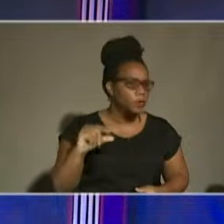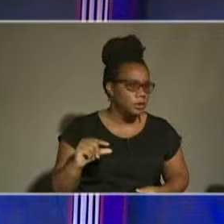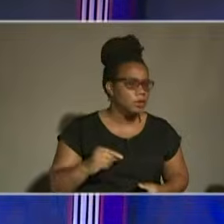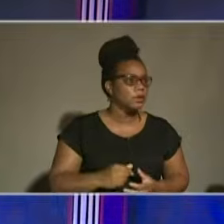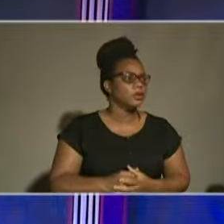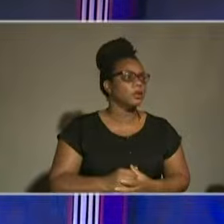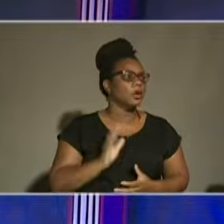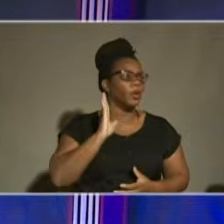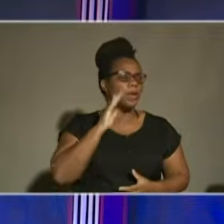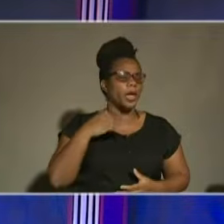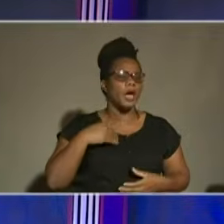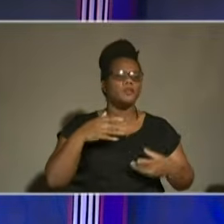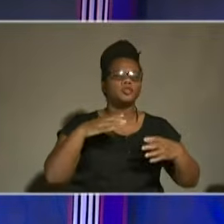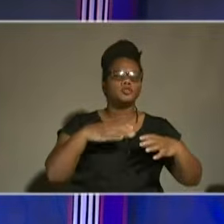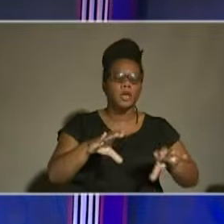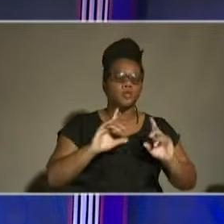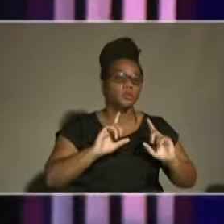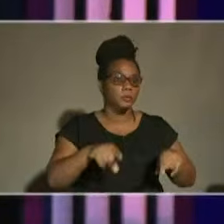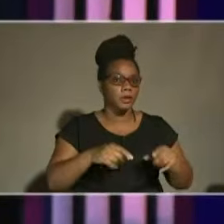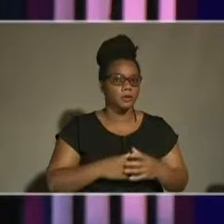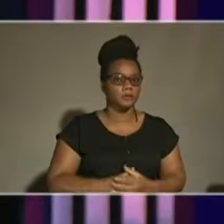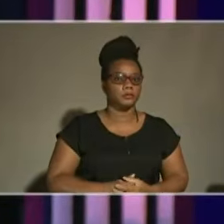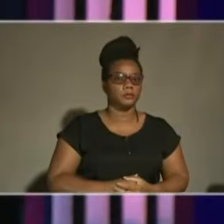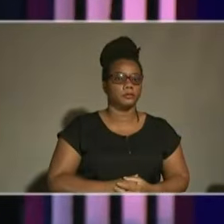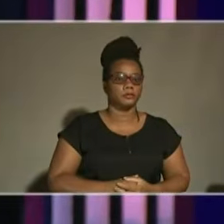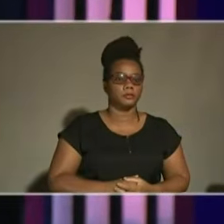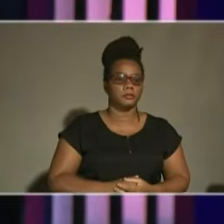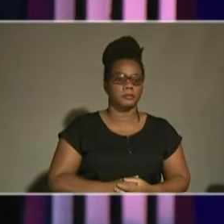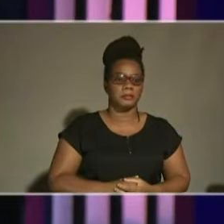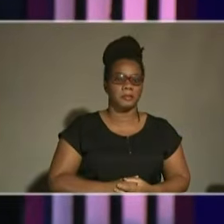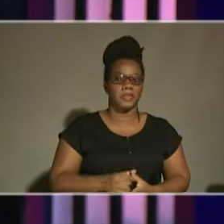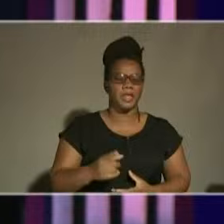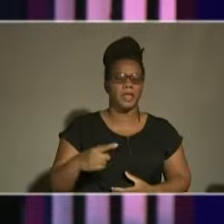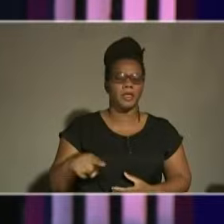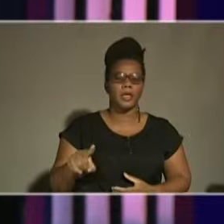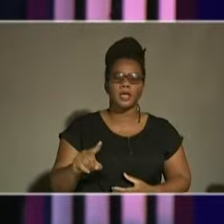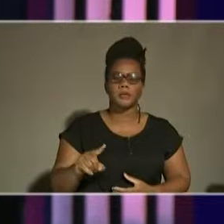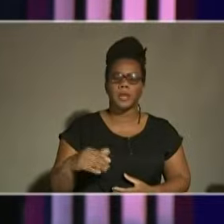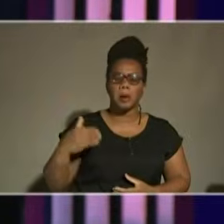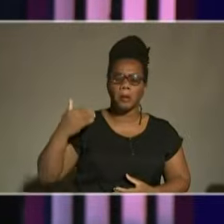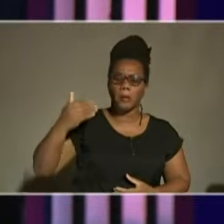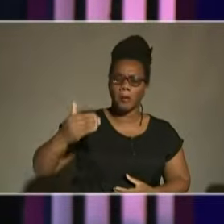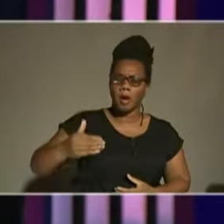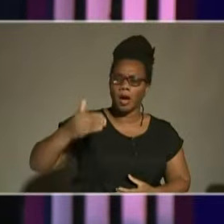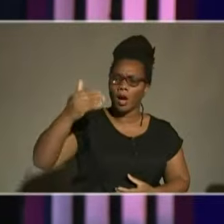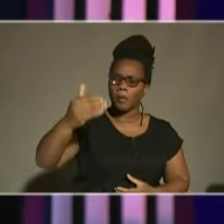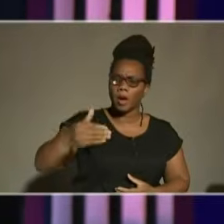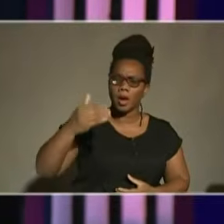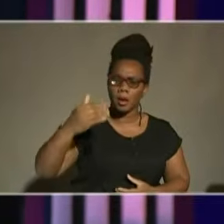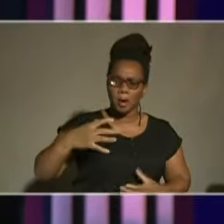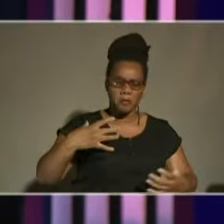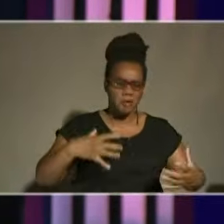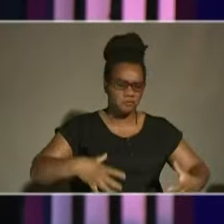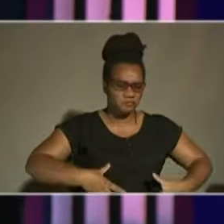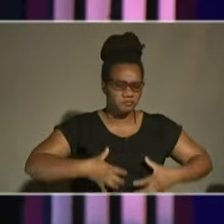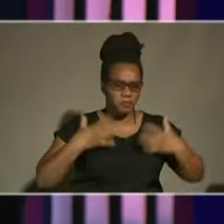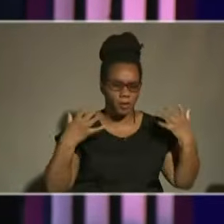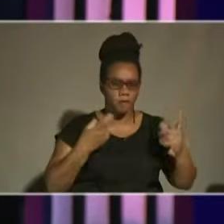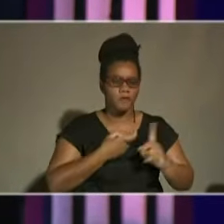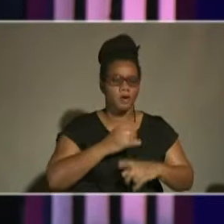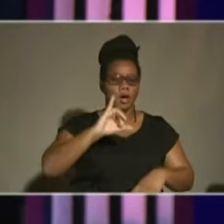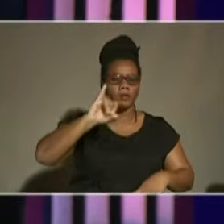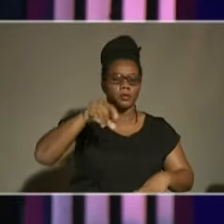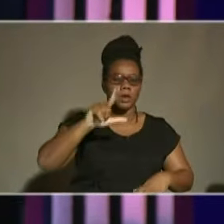Golding will have the opportunity to respond. There has been a definite pattern of hostility from the Jamaica Labour